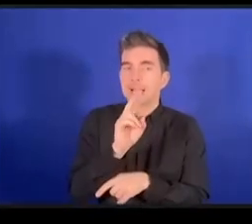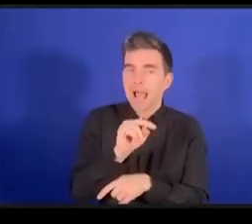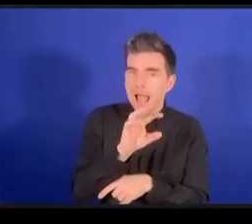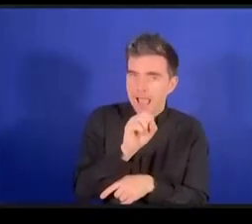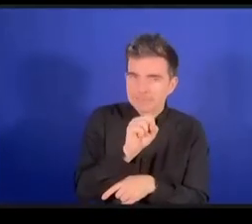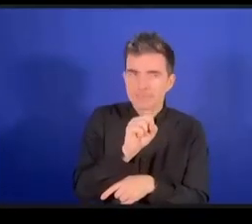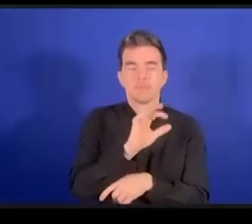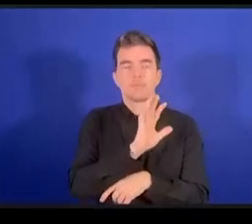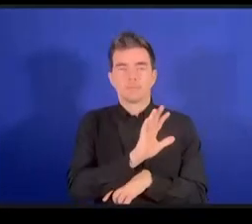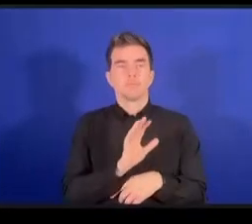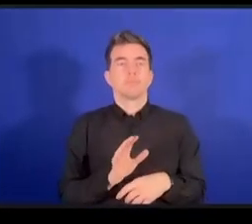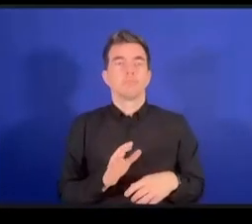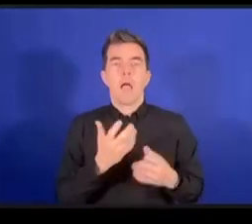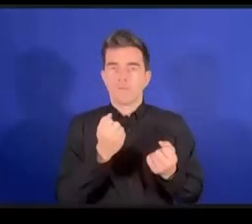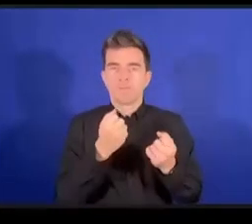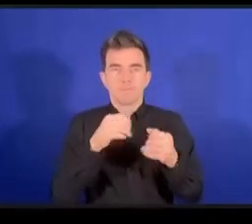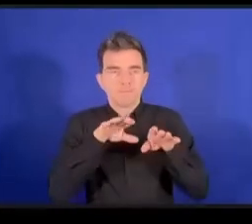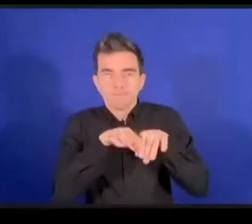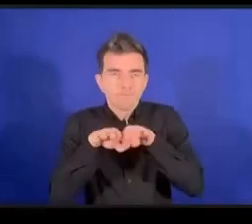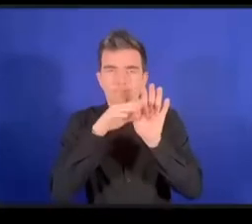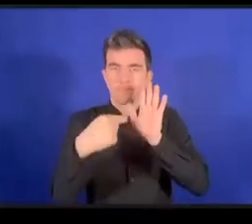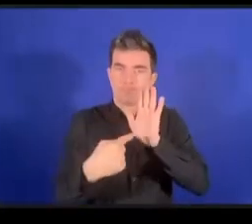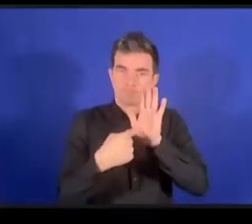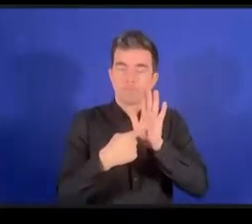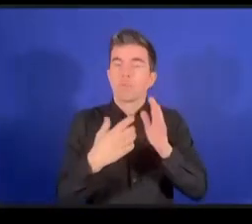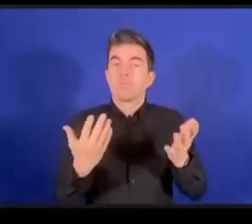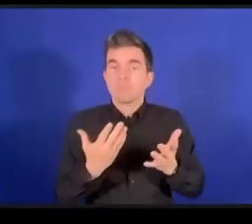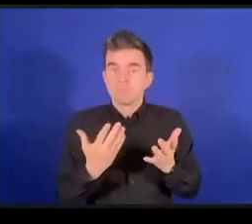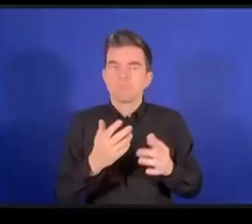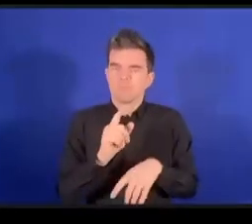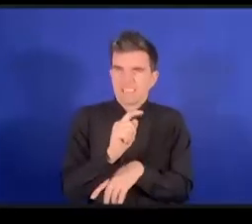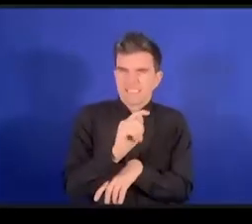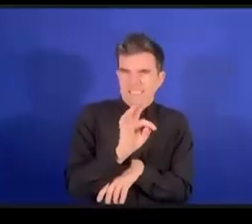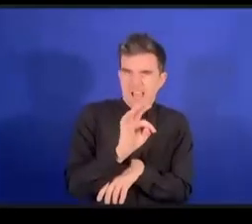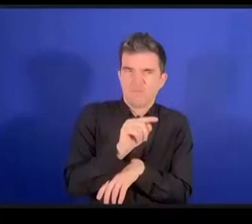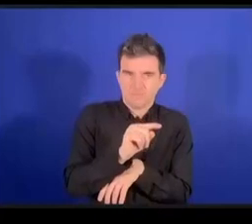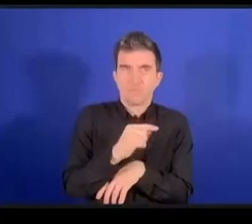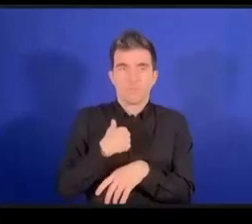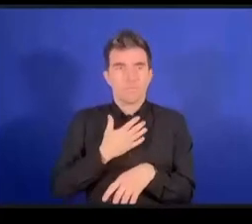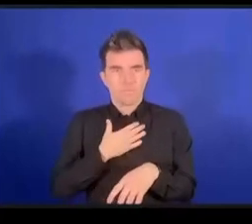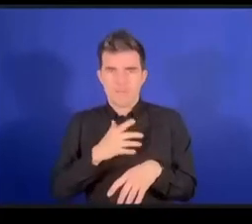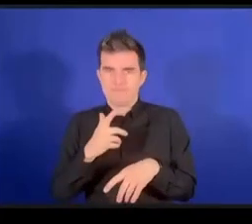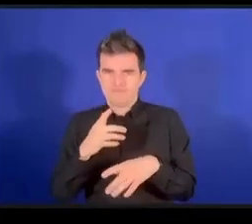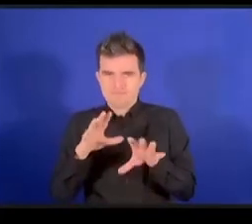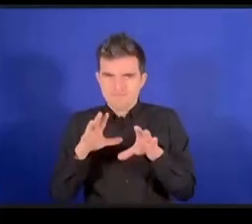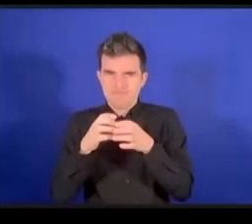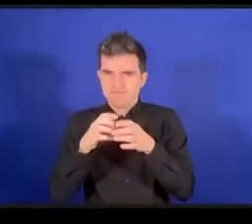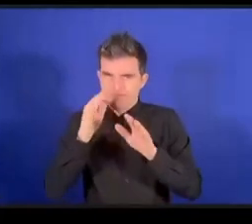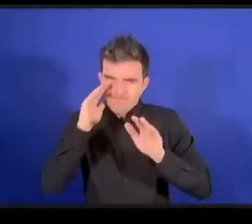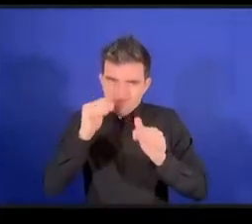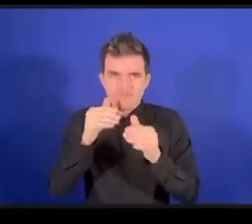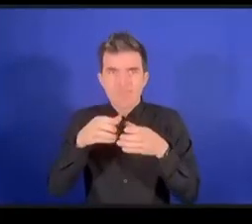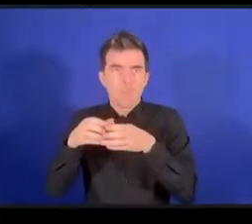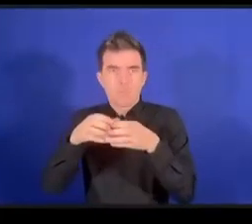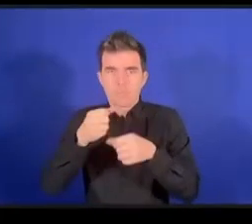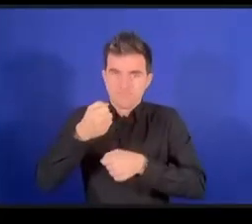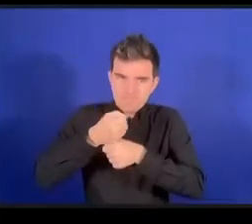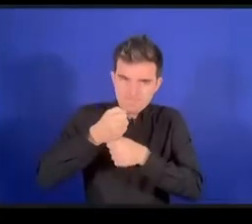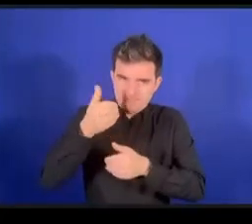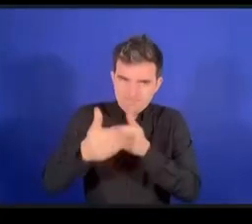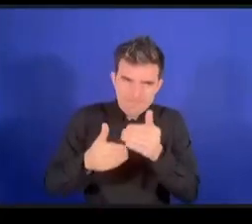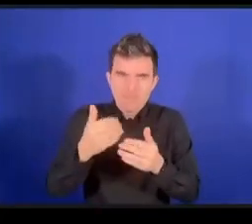working group or the messaging anti-abuse working group, which focus on specific problems, bring the relevant stakeholders